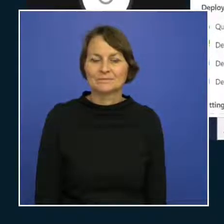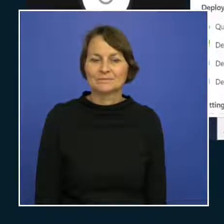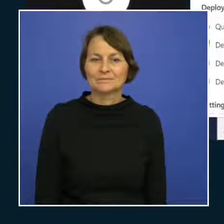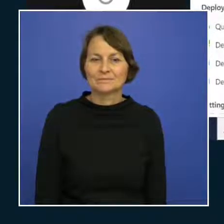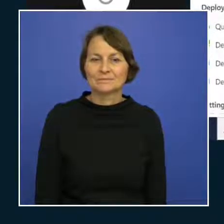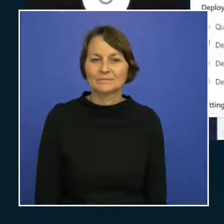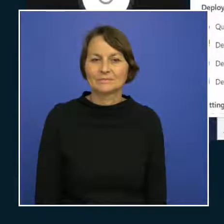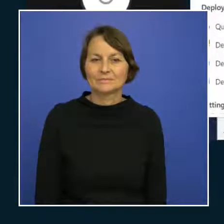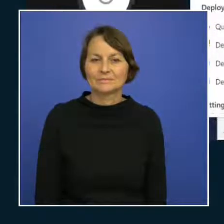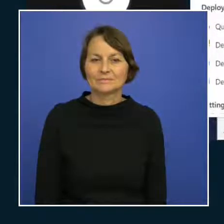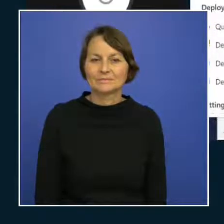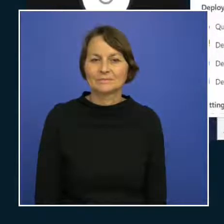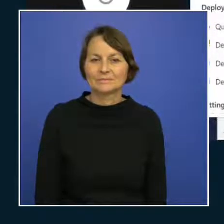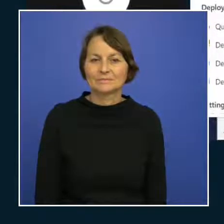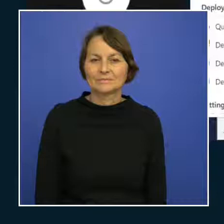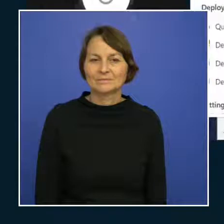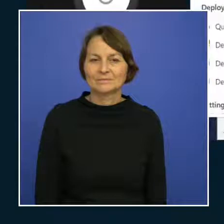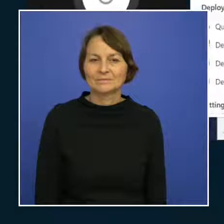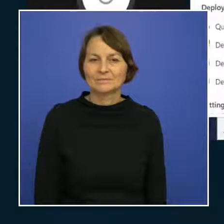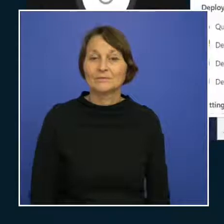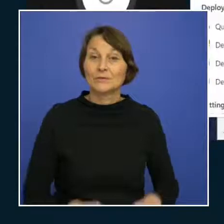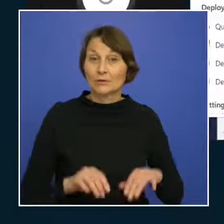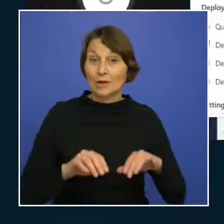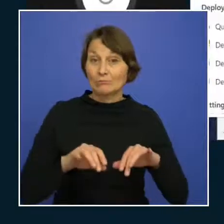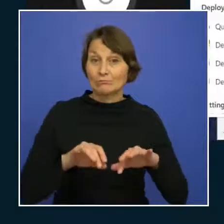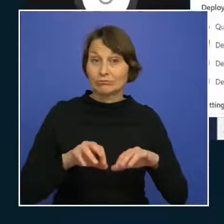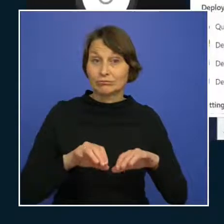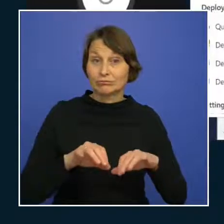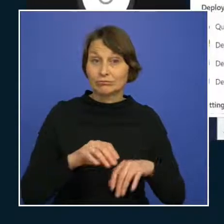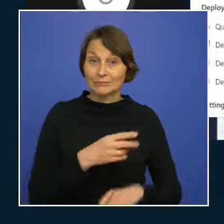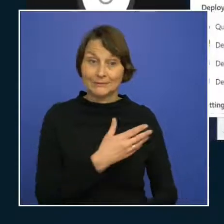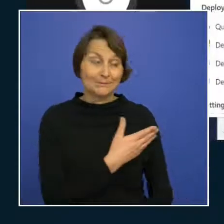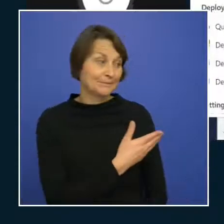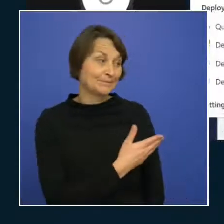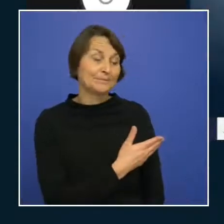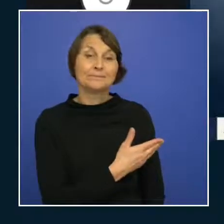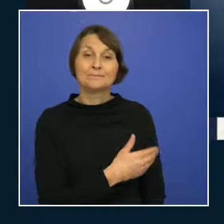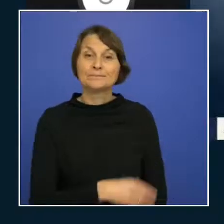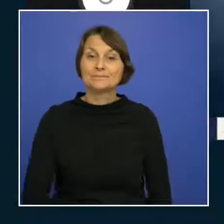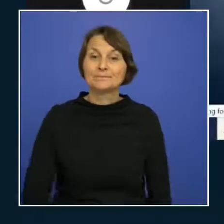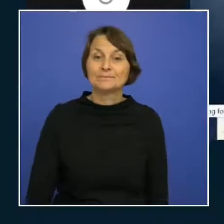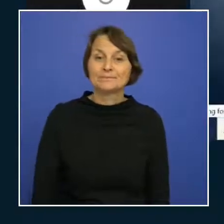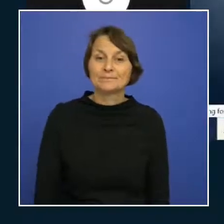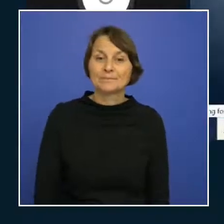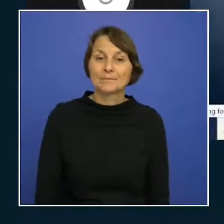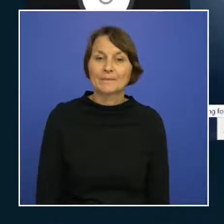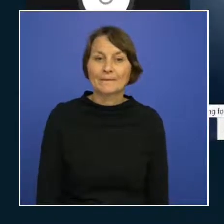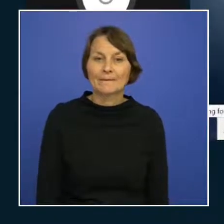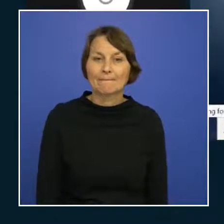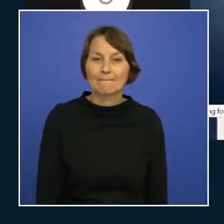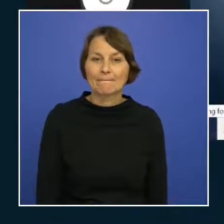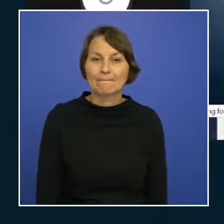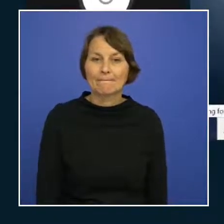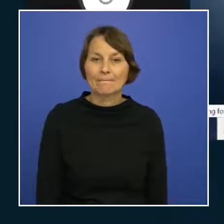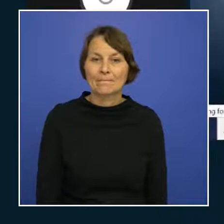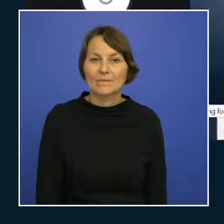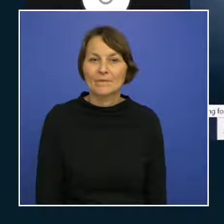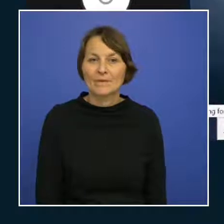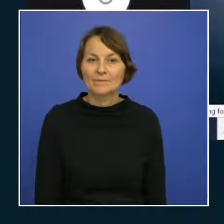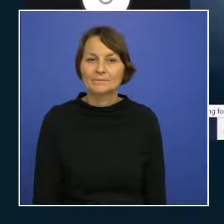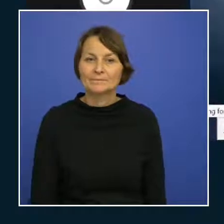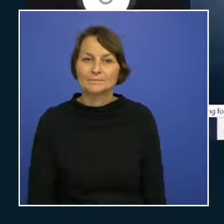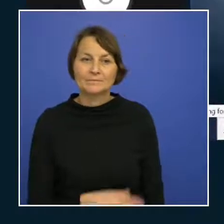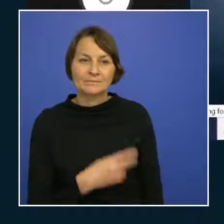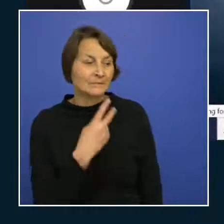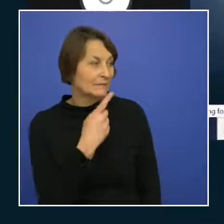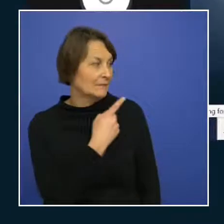and see what exactly we get. So if you do not know about it, maybe you can check it up. It was shared to me by one